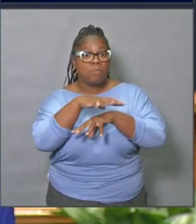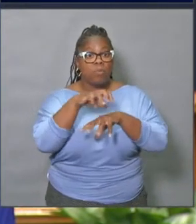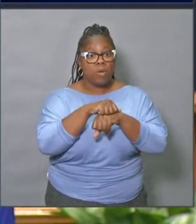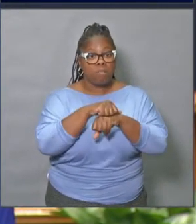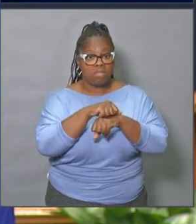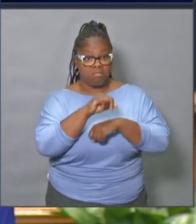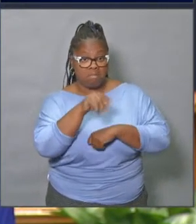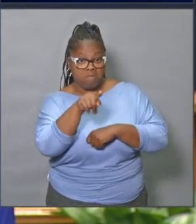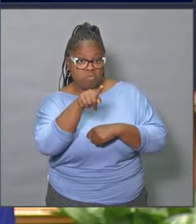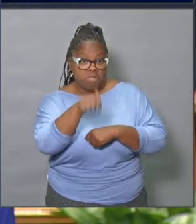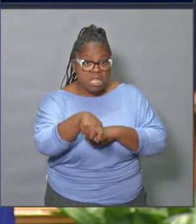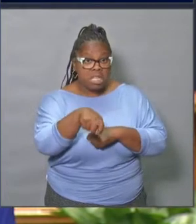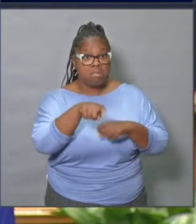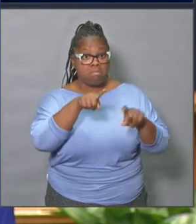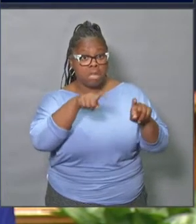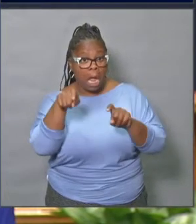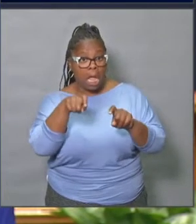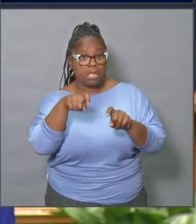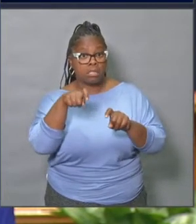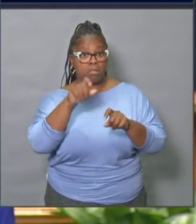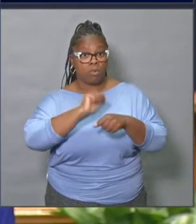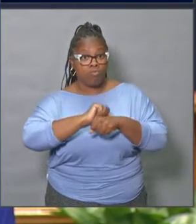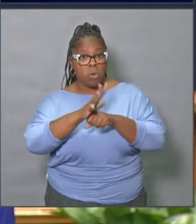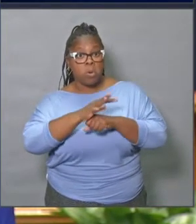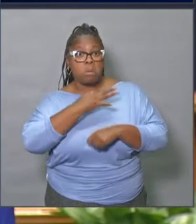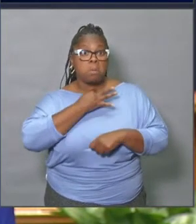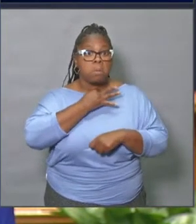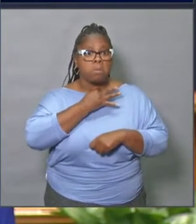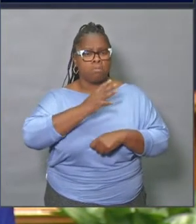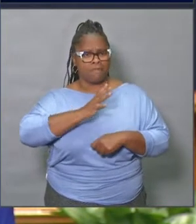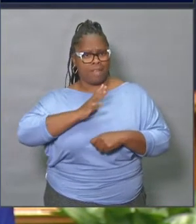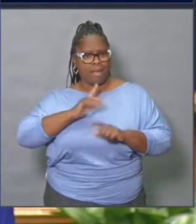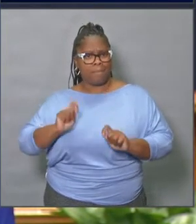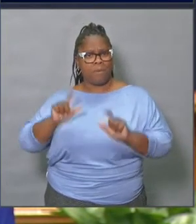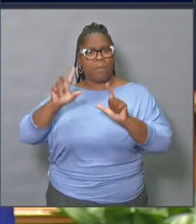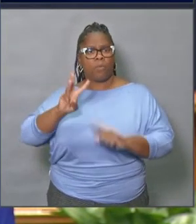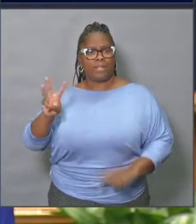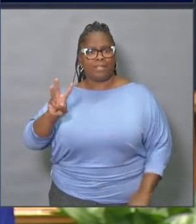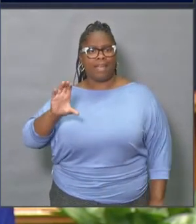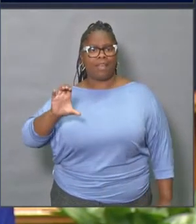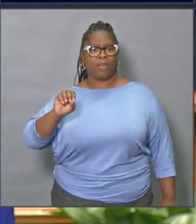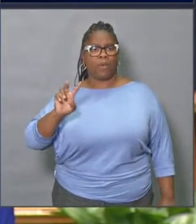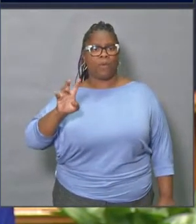get tested, you can go ahead and go to